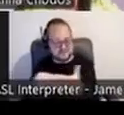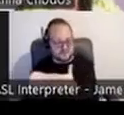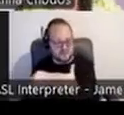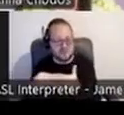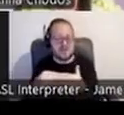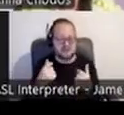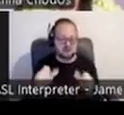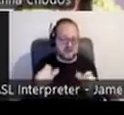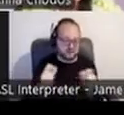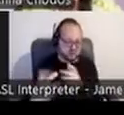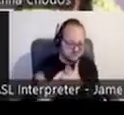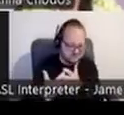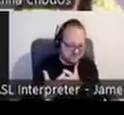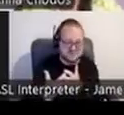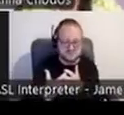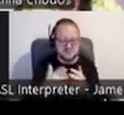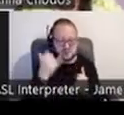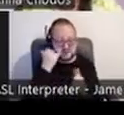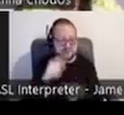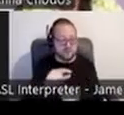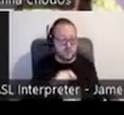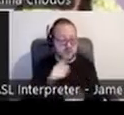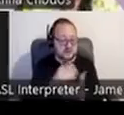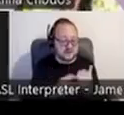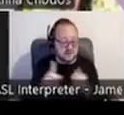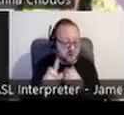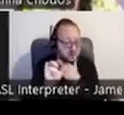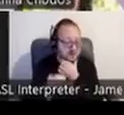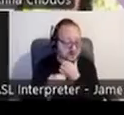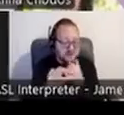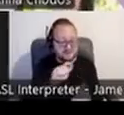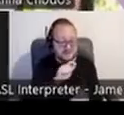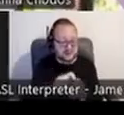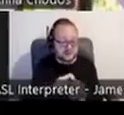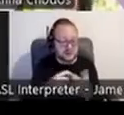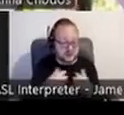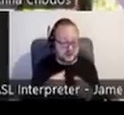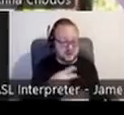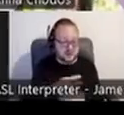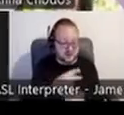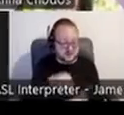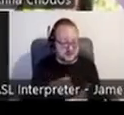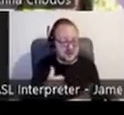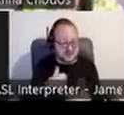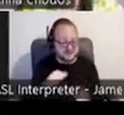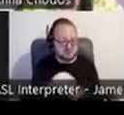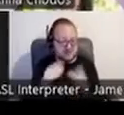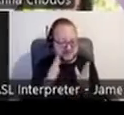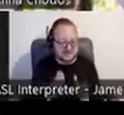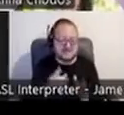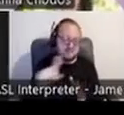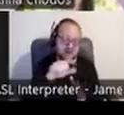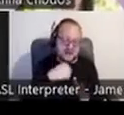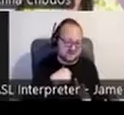where that particular healthcare center has trainees, they always need education. They love hearing about these things. That's a great group